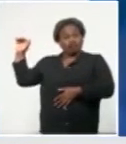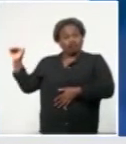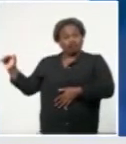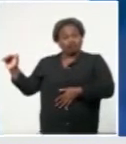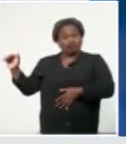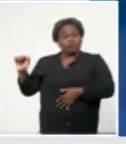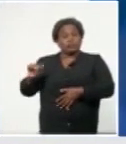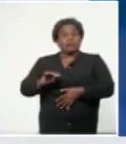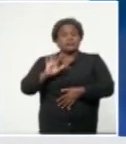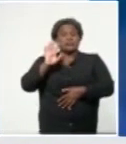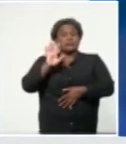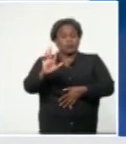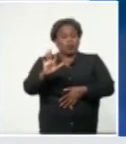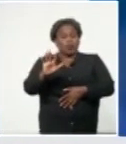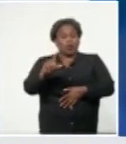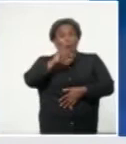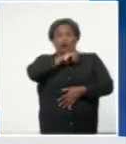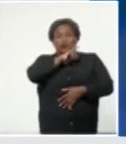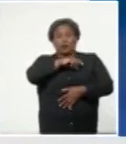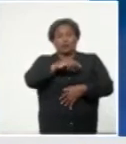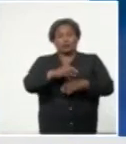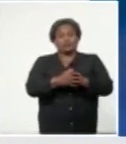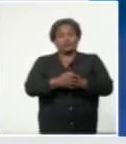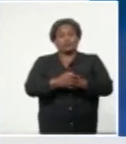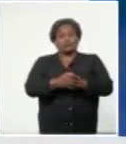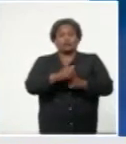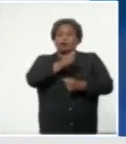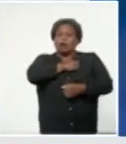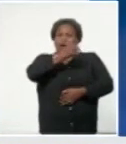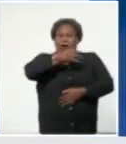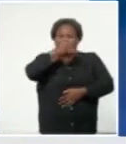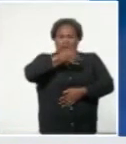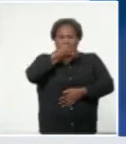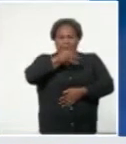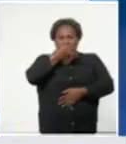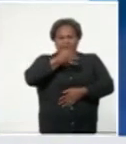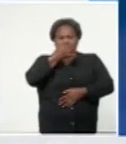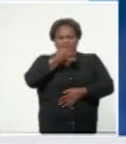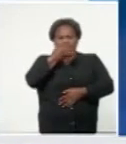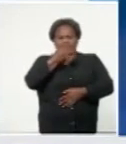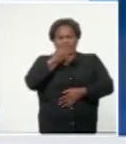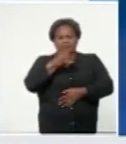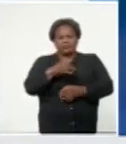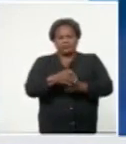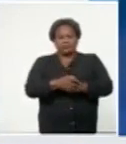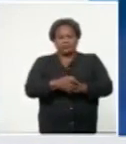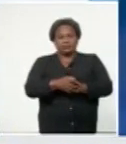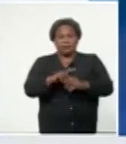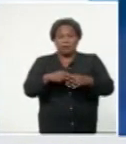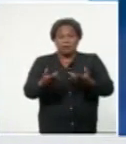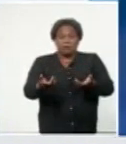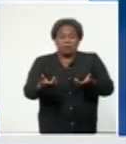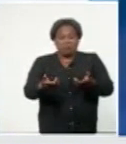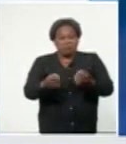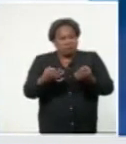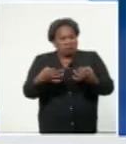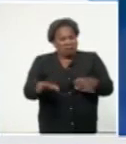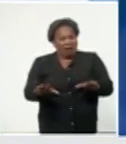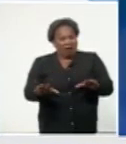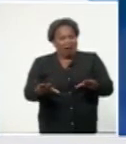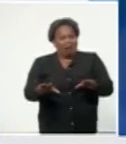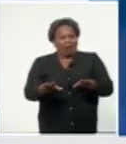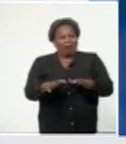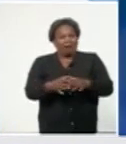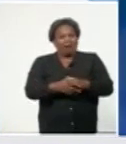because we had spent several days with sparse cases, 1 or 2